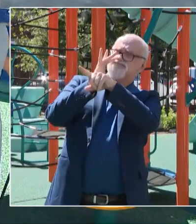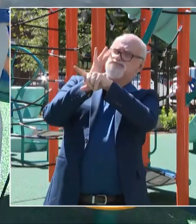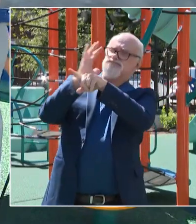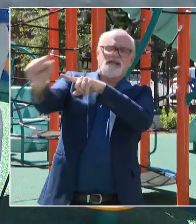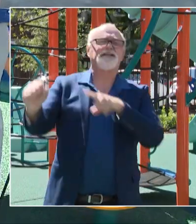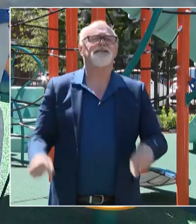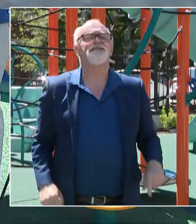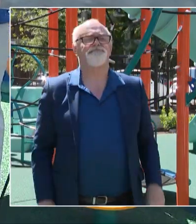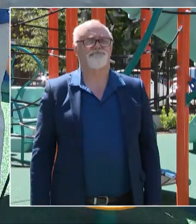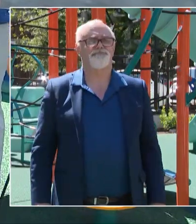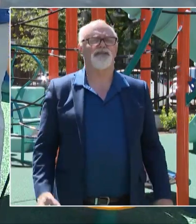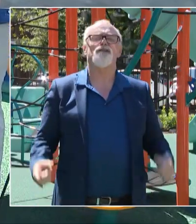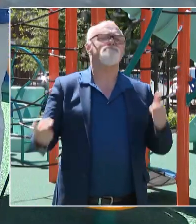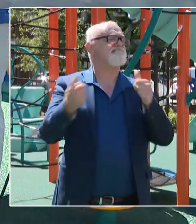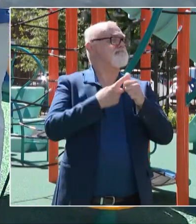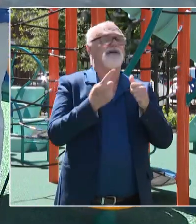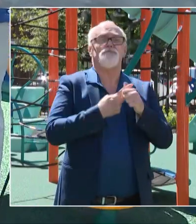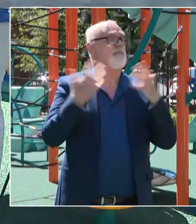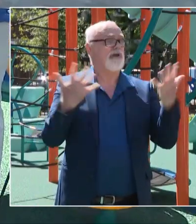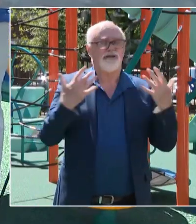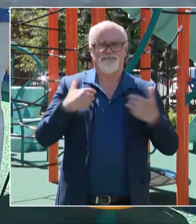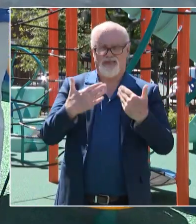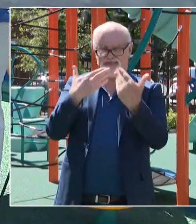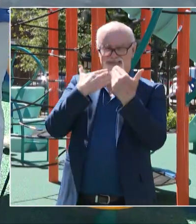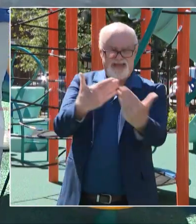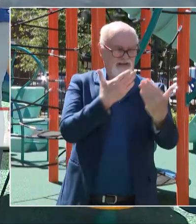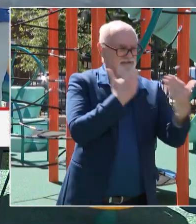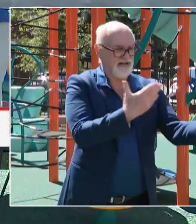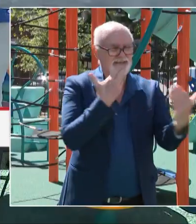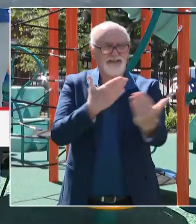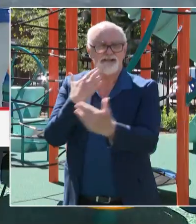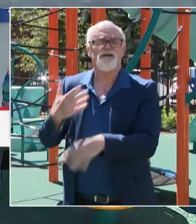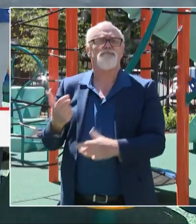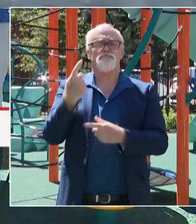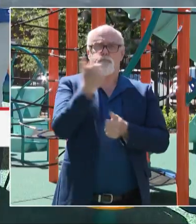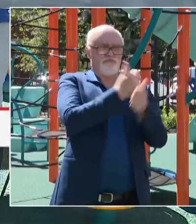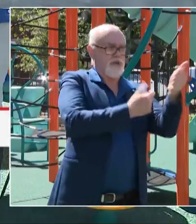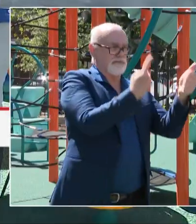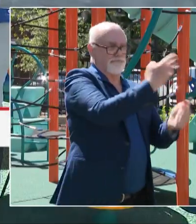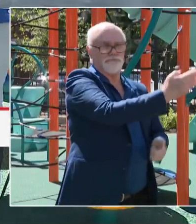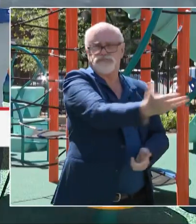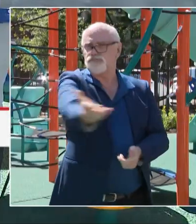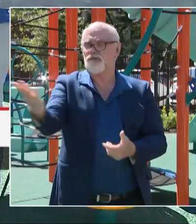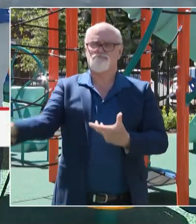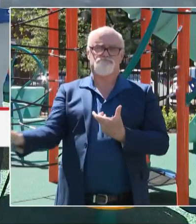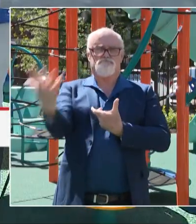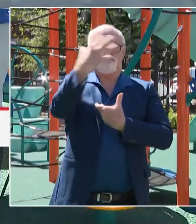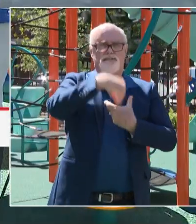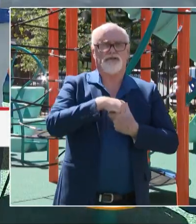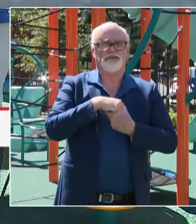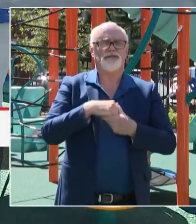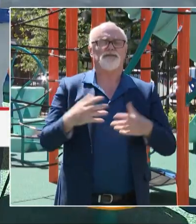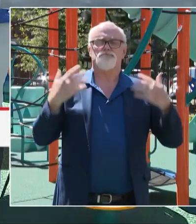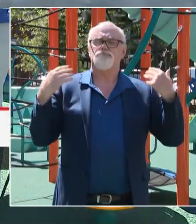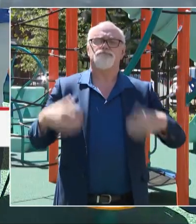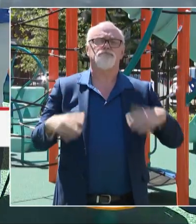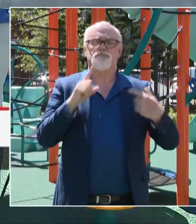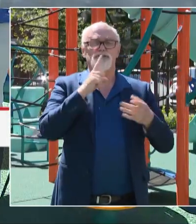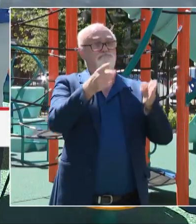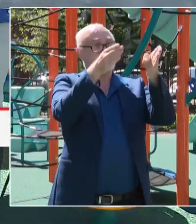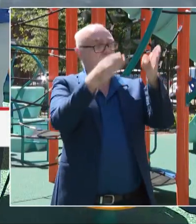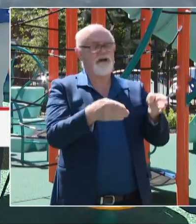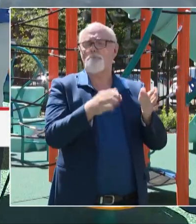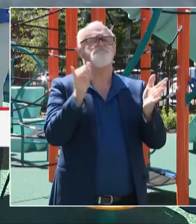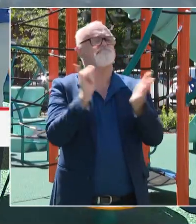to thank folks that helped make today possible, both our sung and our unsung heroes. It takes a team. This is a team effort. Every team needs a